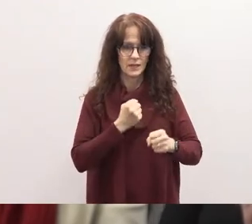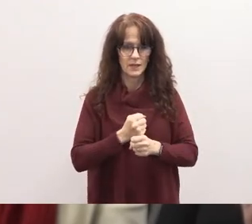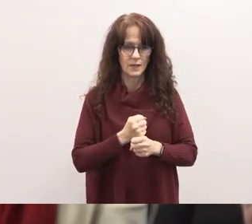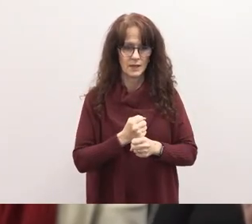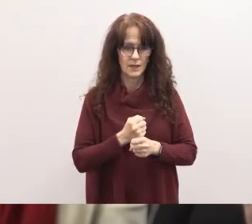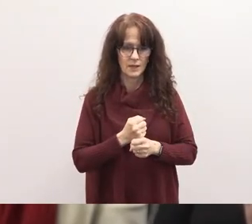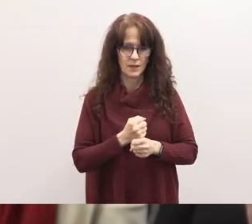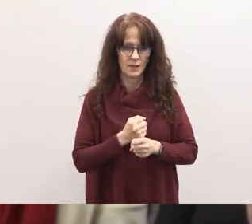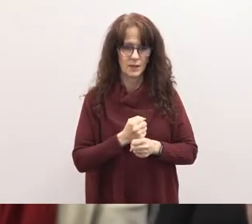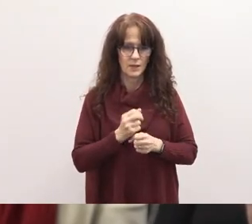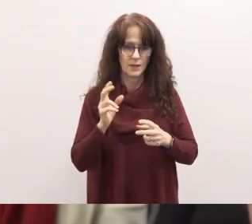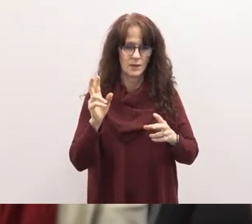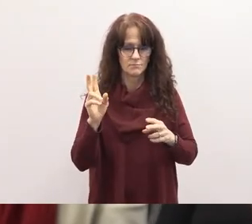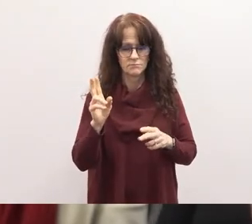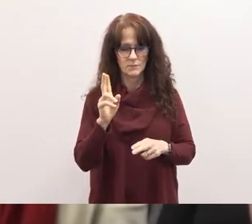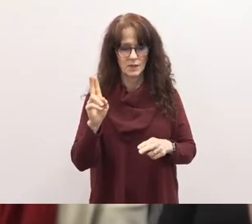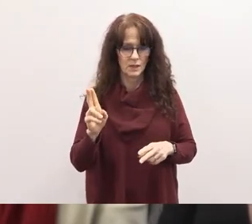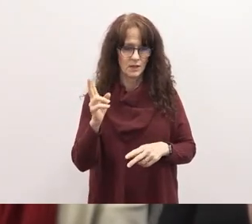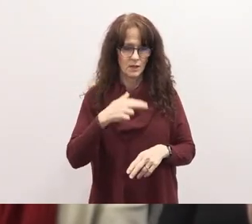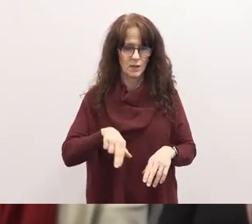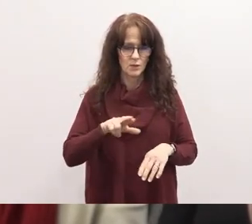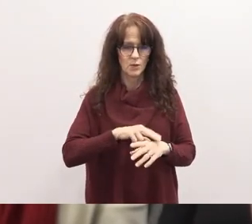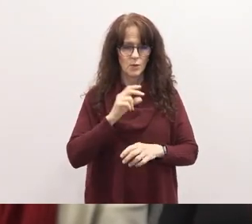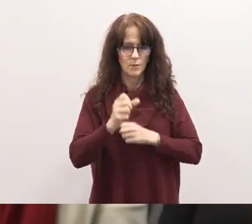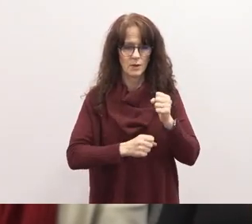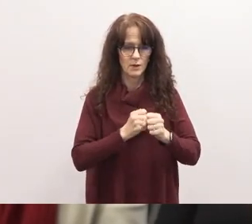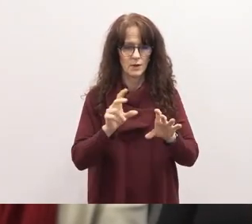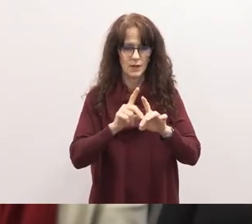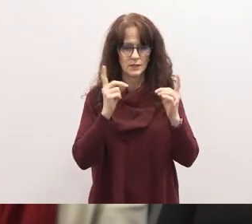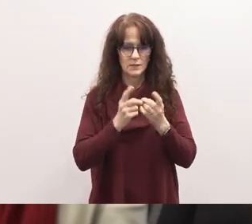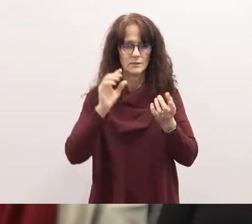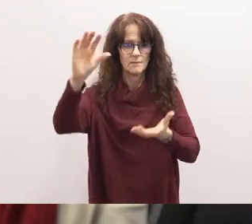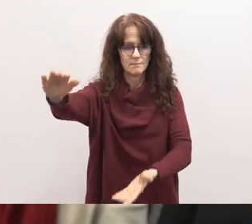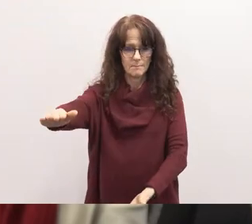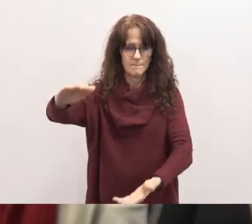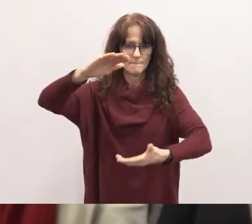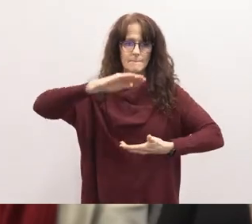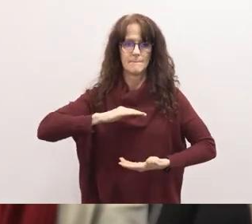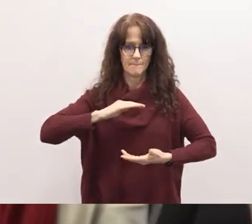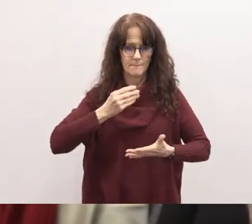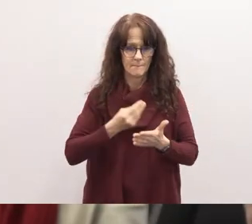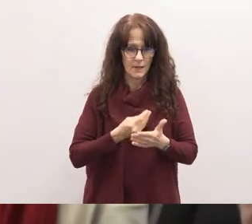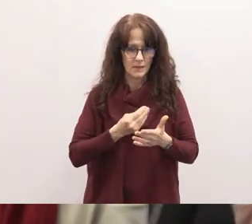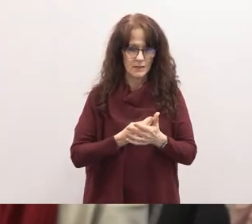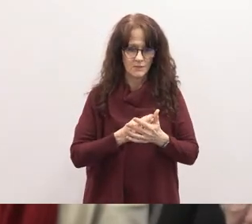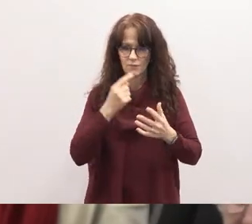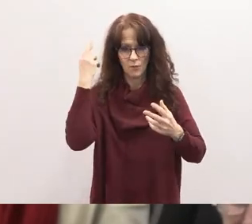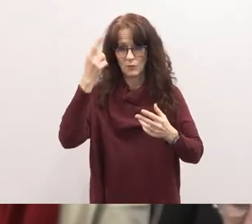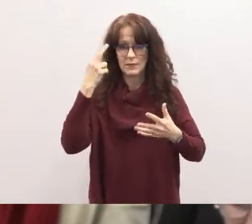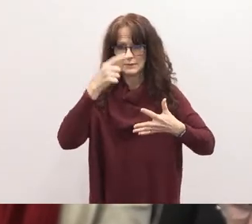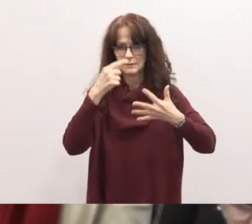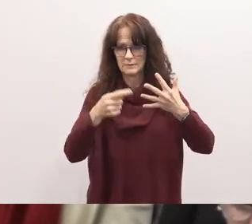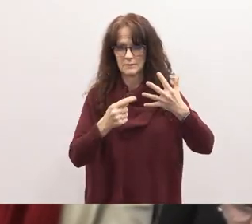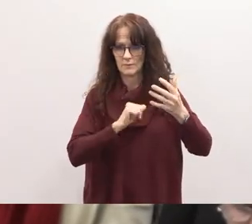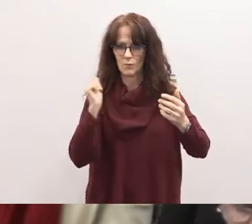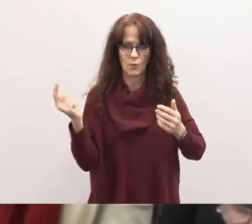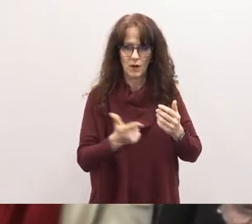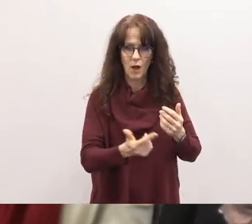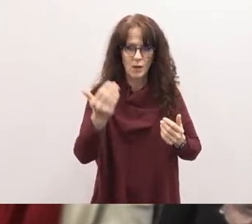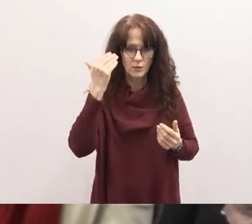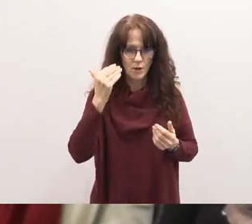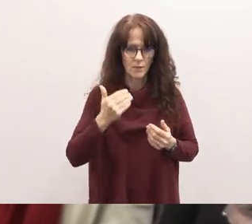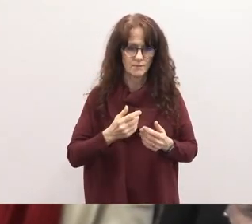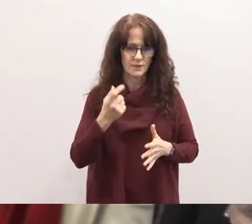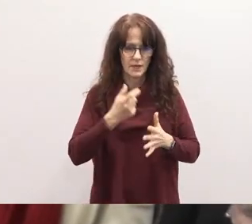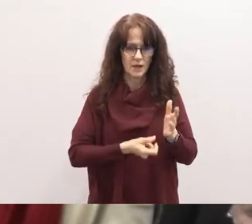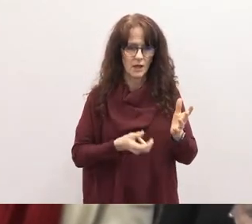of an unusual year where the district got lots of money from the state for a whole number of reasons. Everyone knows that the